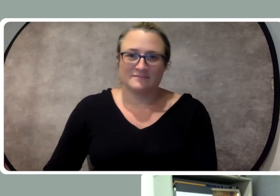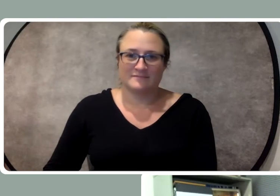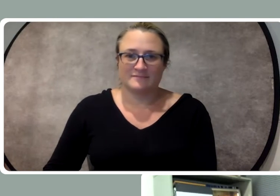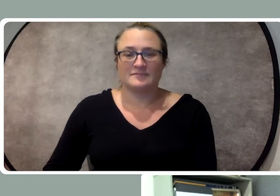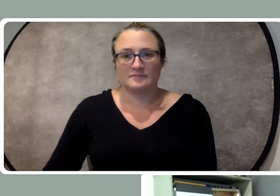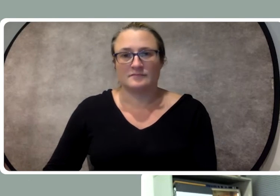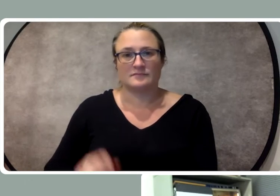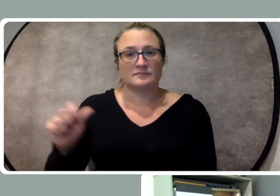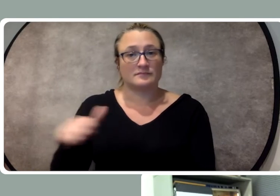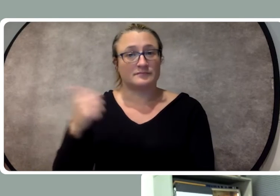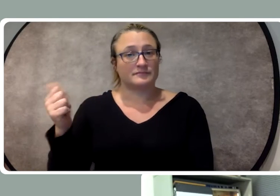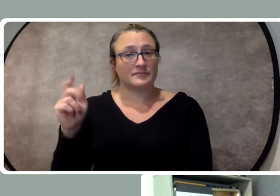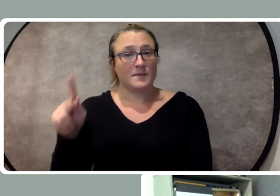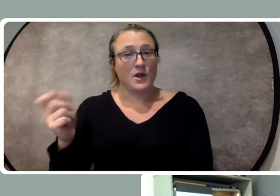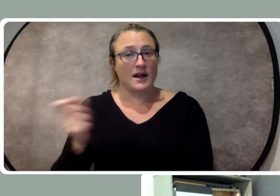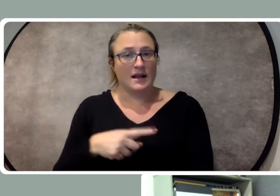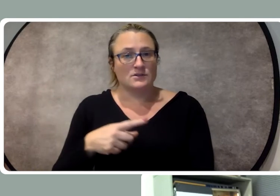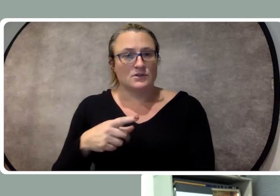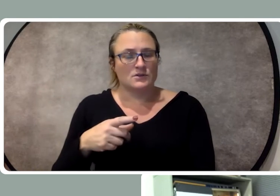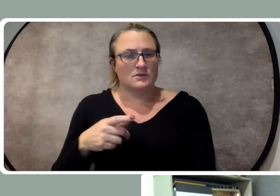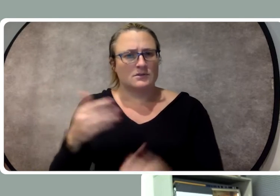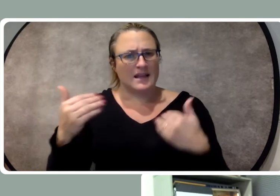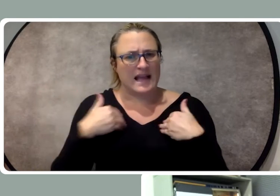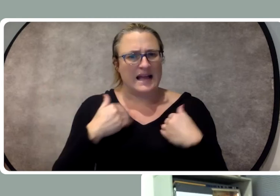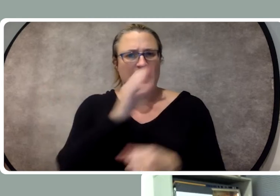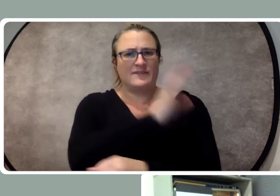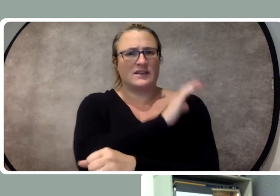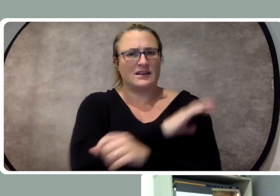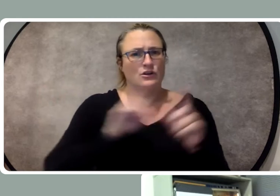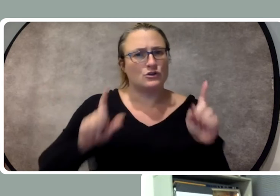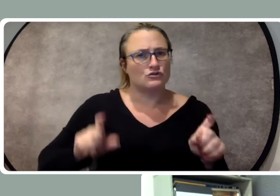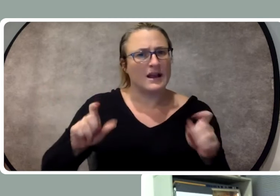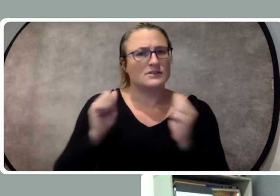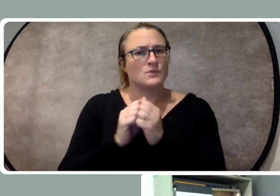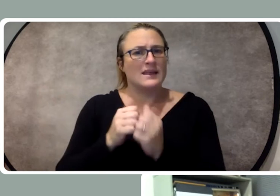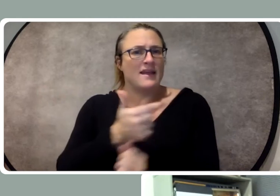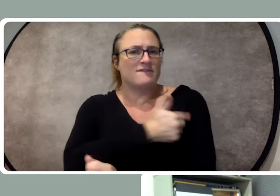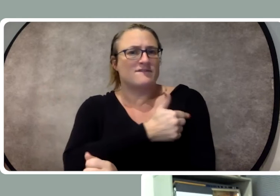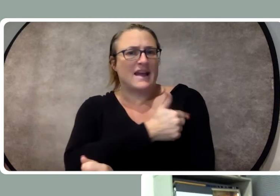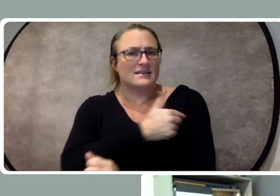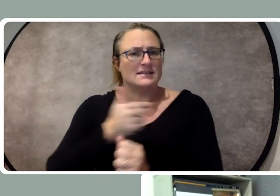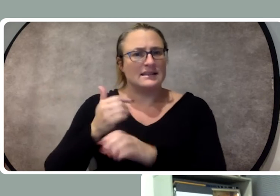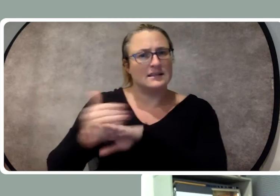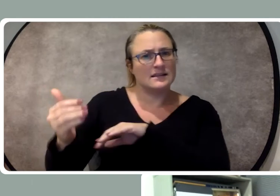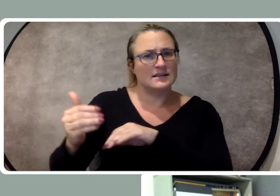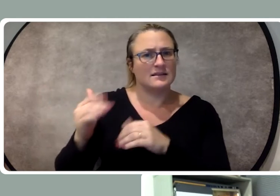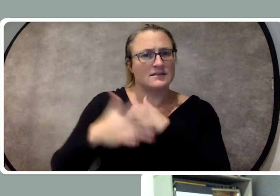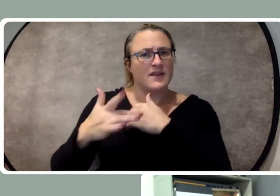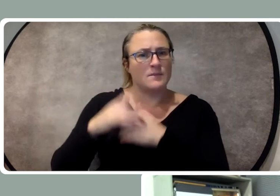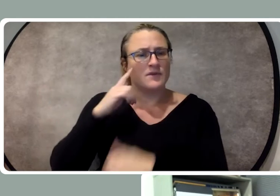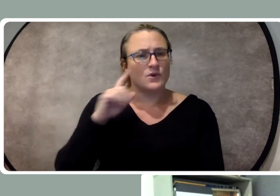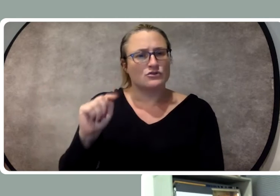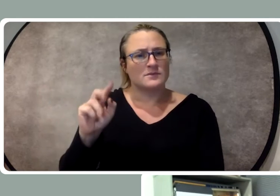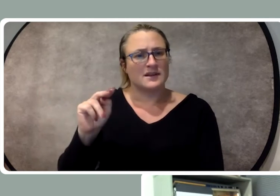Another participant is asking whether there are clinical trials with vaccines available for triple negative breast cancer.